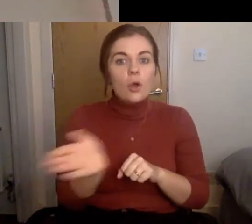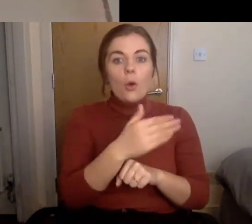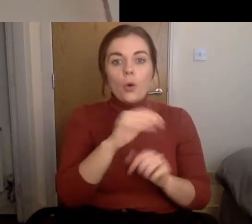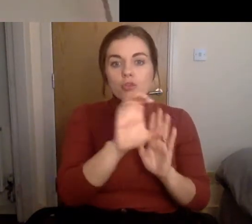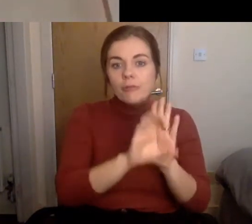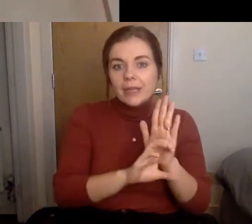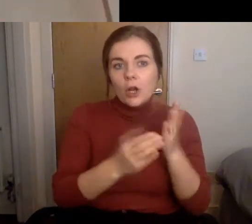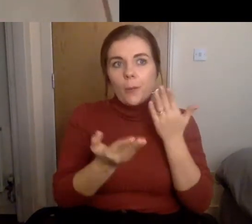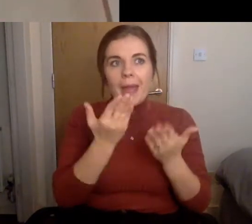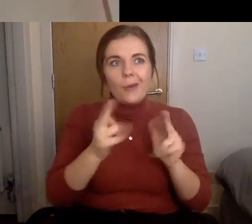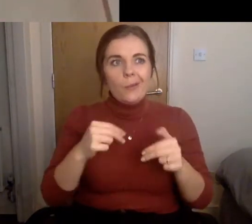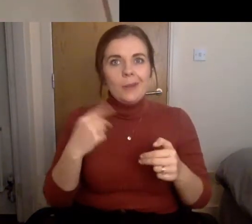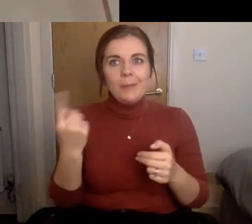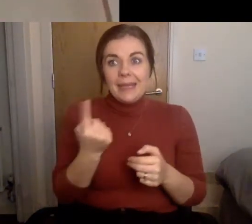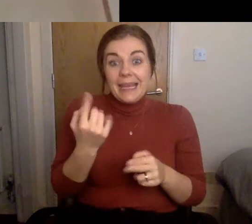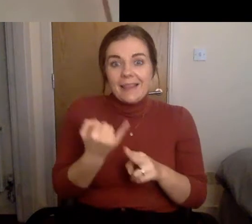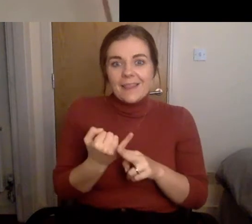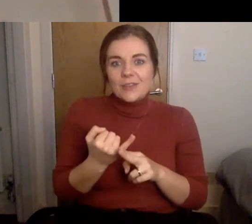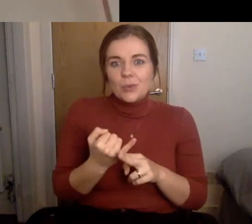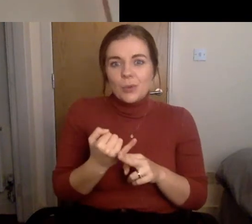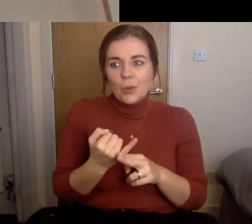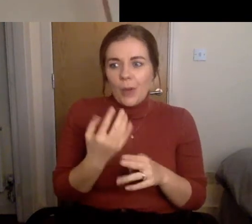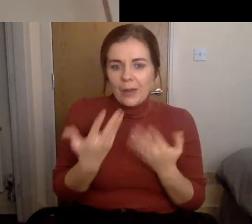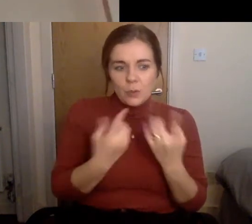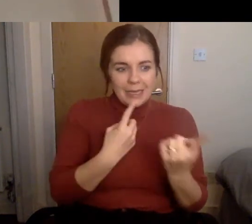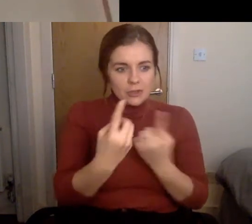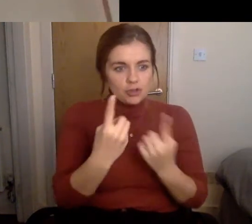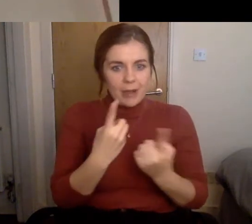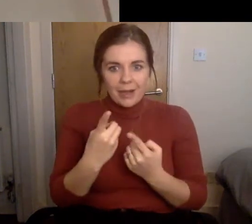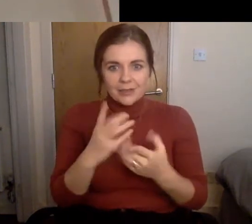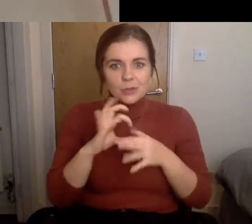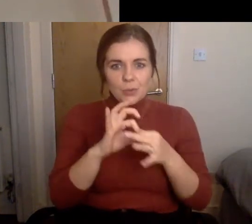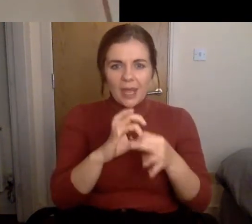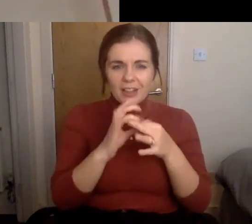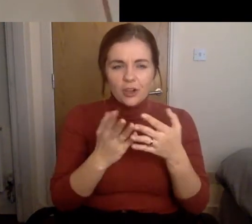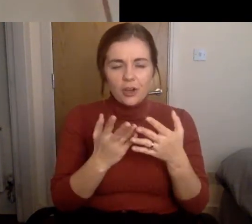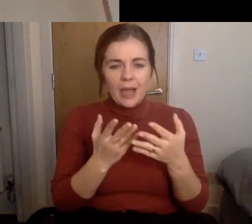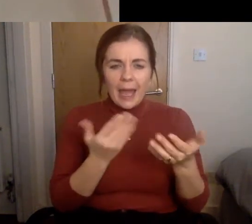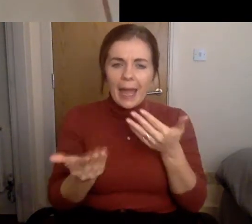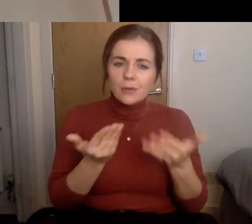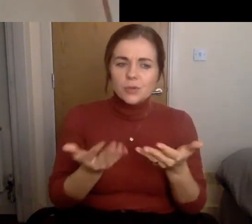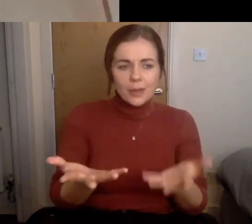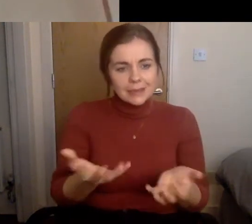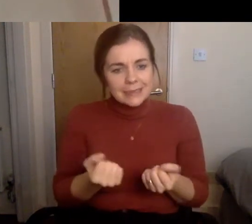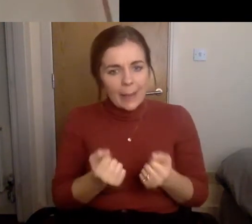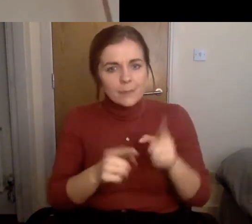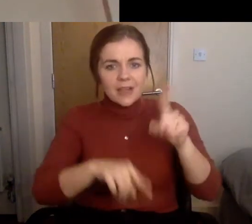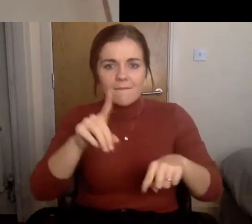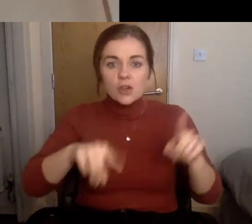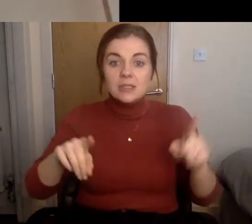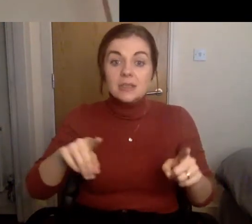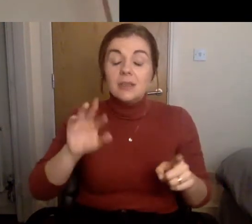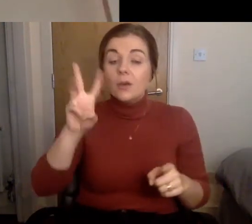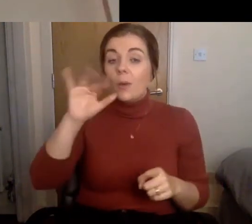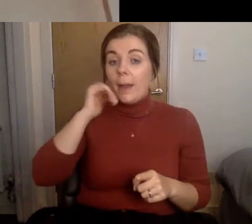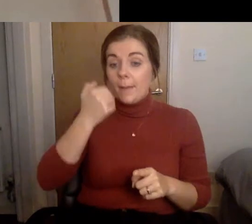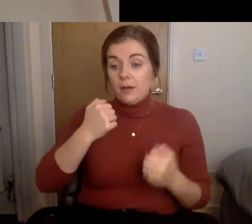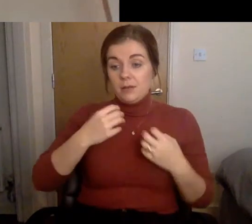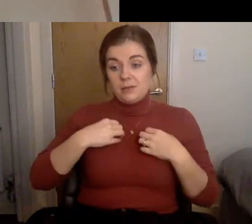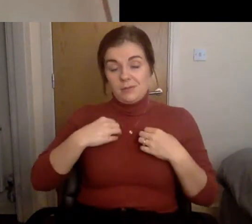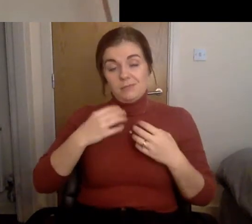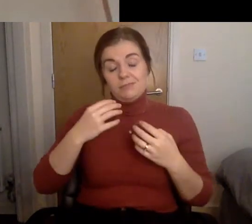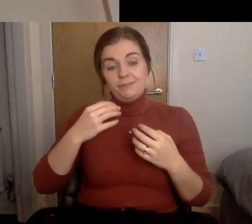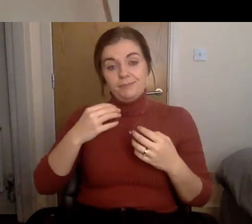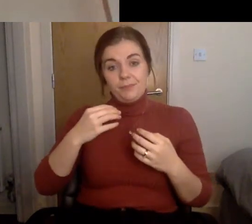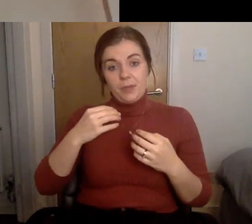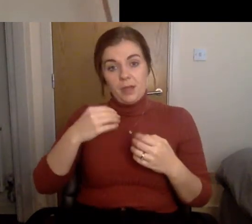school and interact with each other and accommodate that difference and engage with that diversity. Because, you know, coming from that Christian perspective and that Catholic